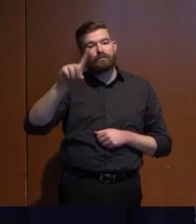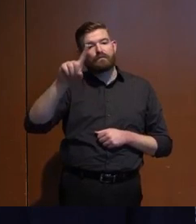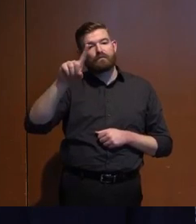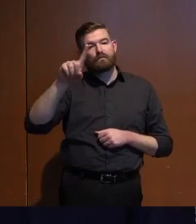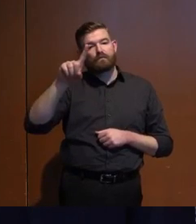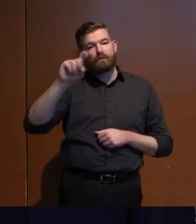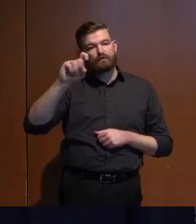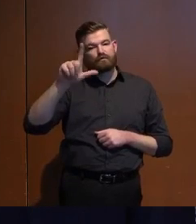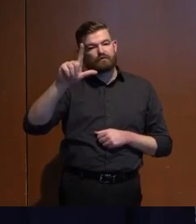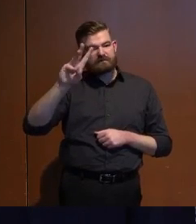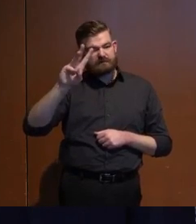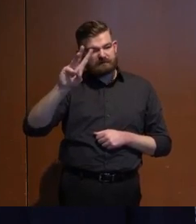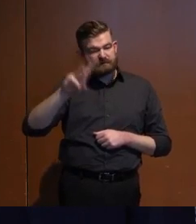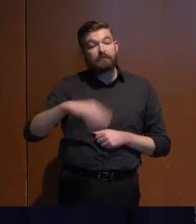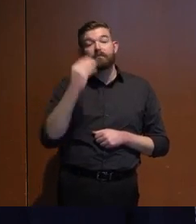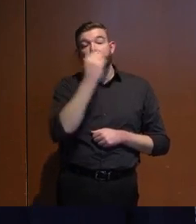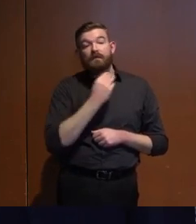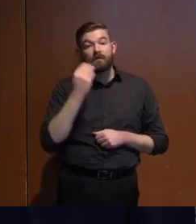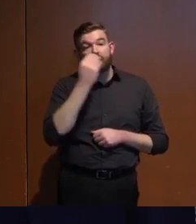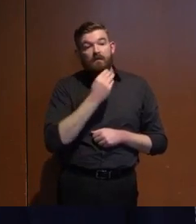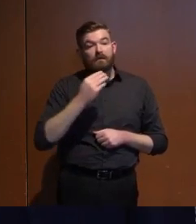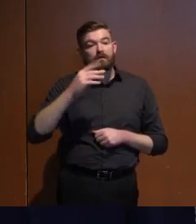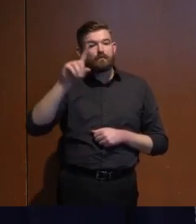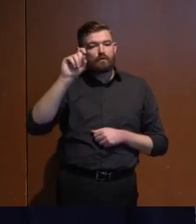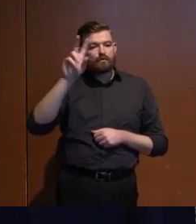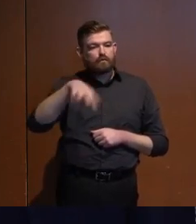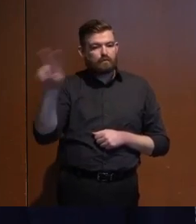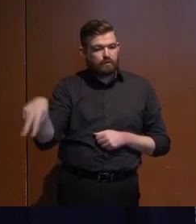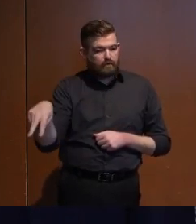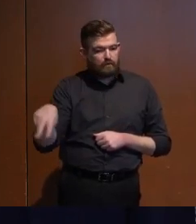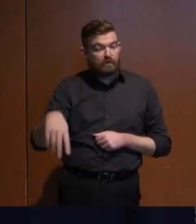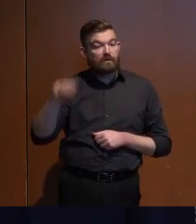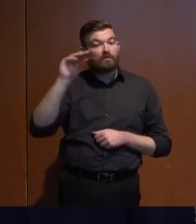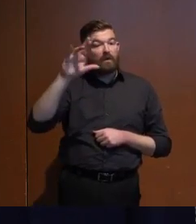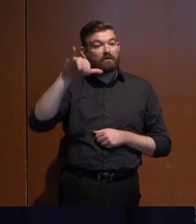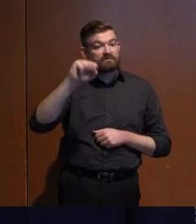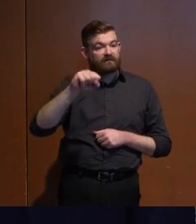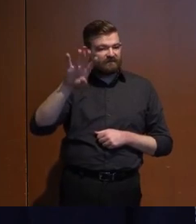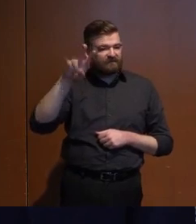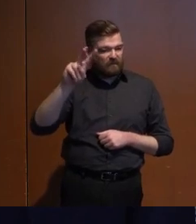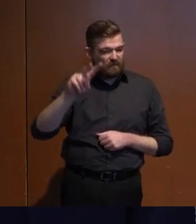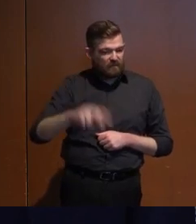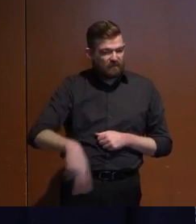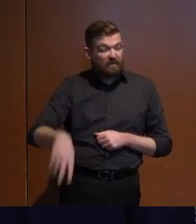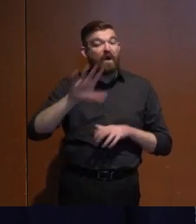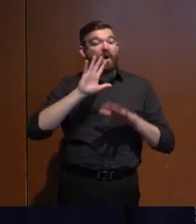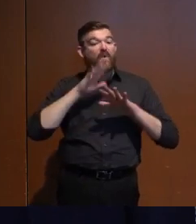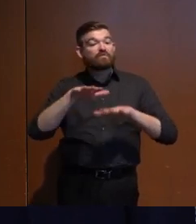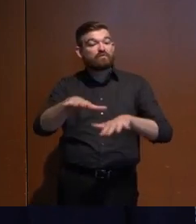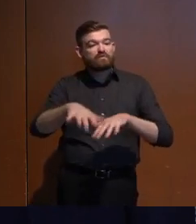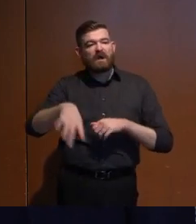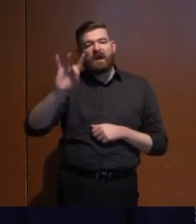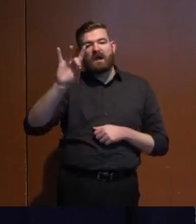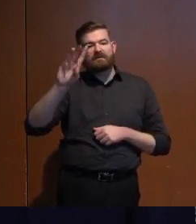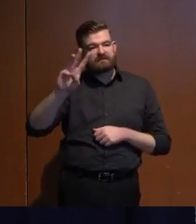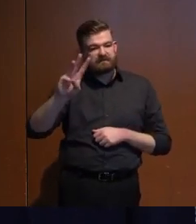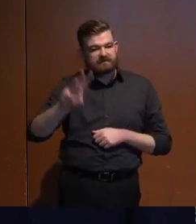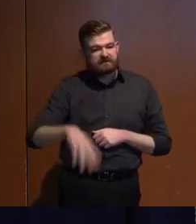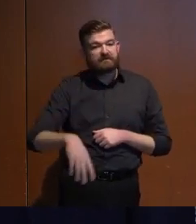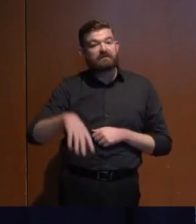126, Monmouth 122, Morris 42, Ocean 86,